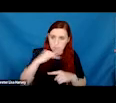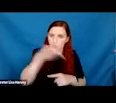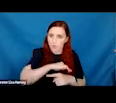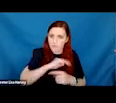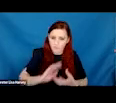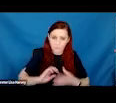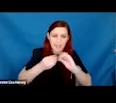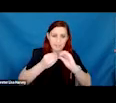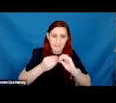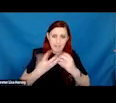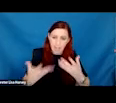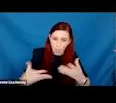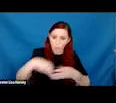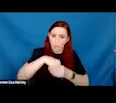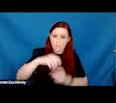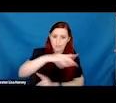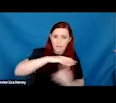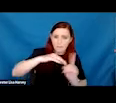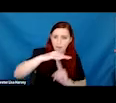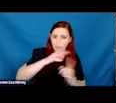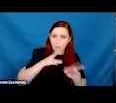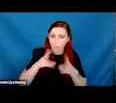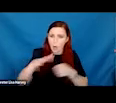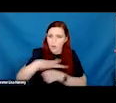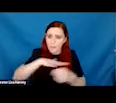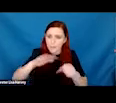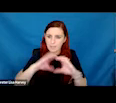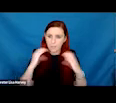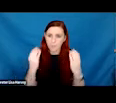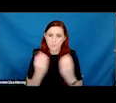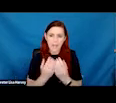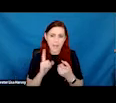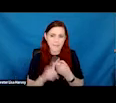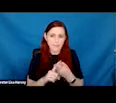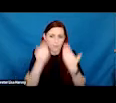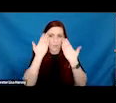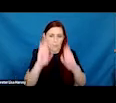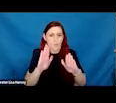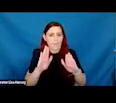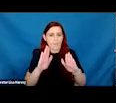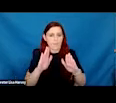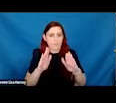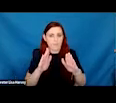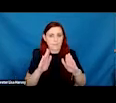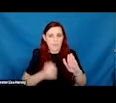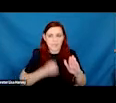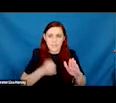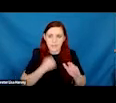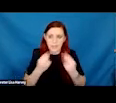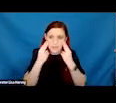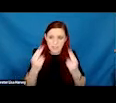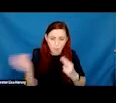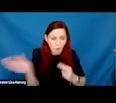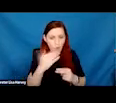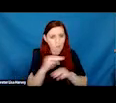environments, workplaces, and communities that satisfy the needs of any person without compromising